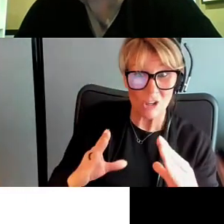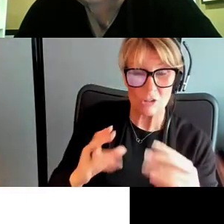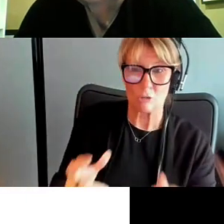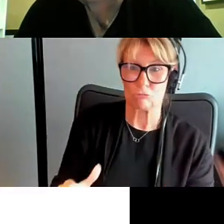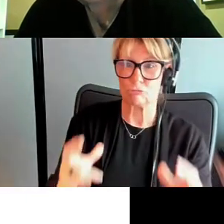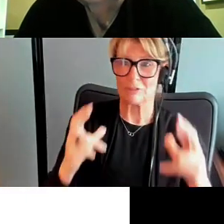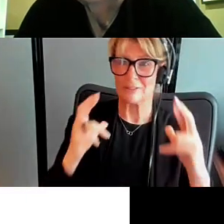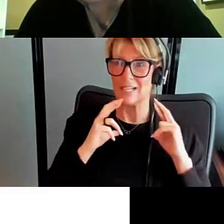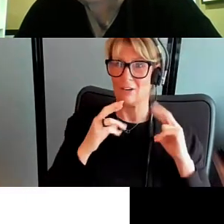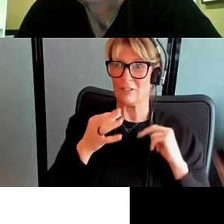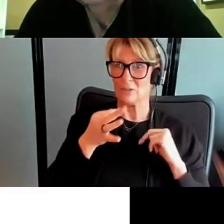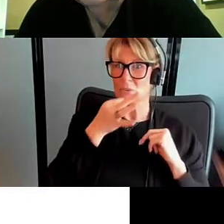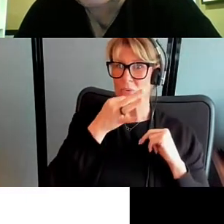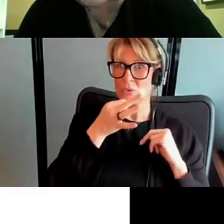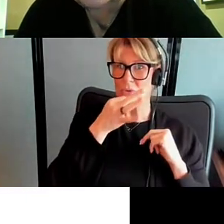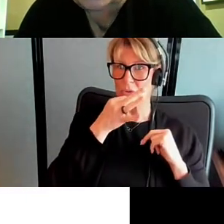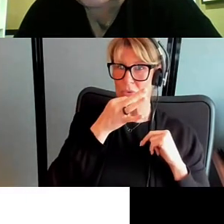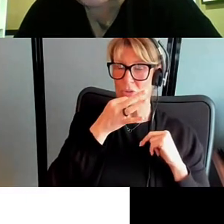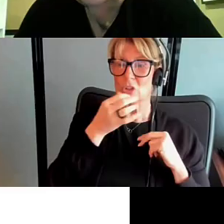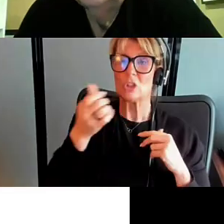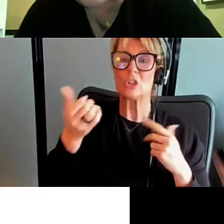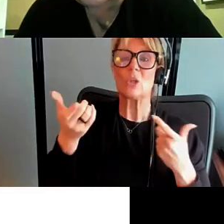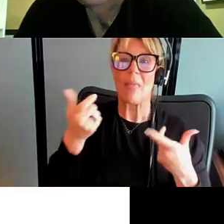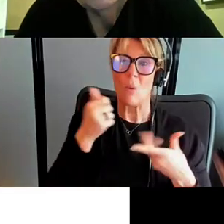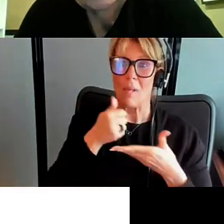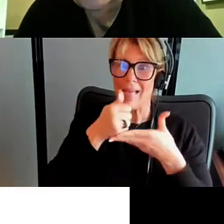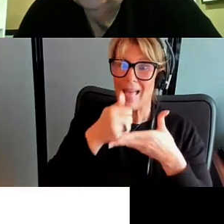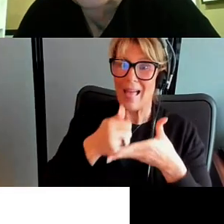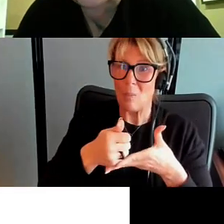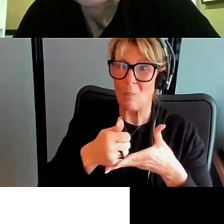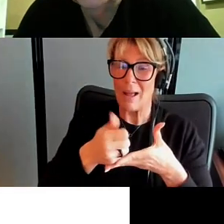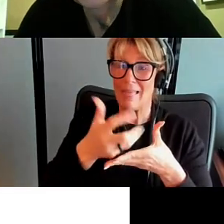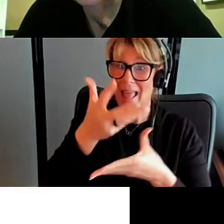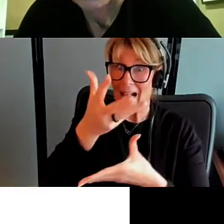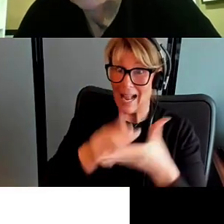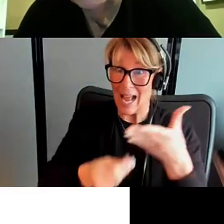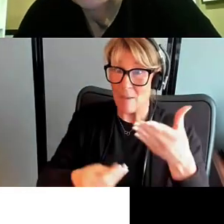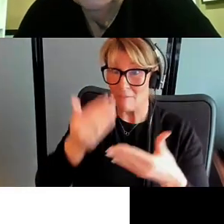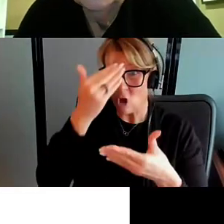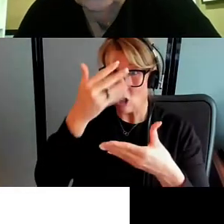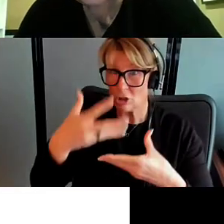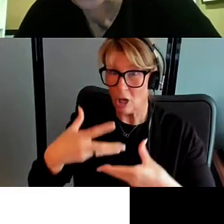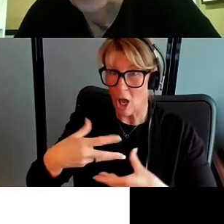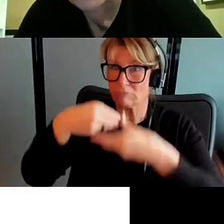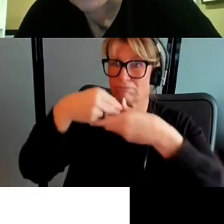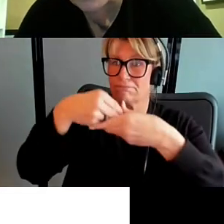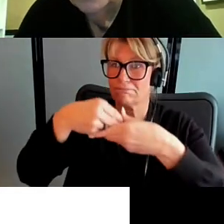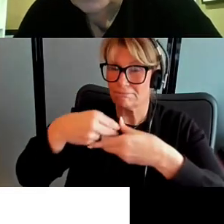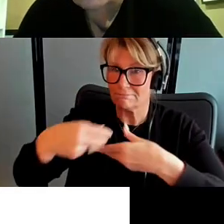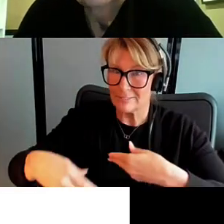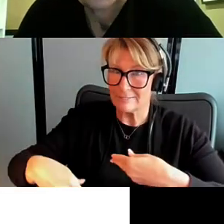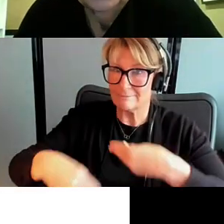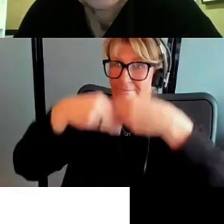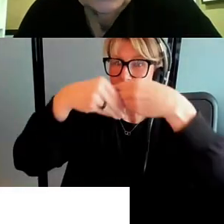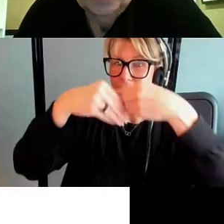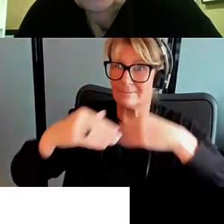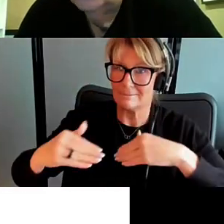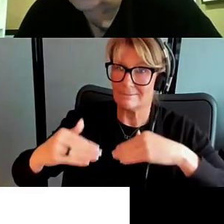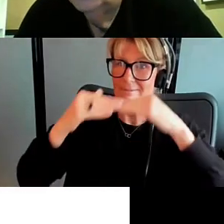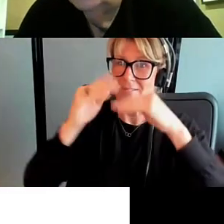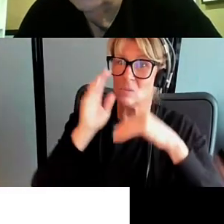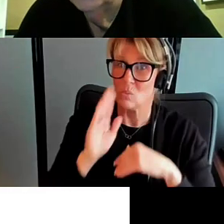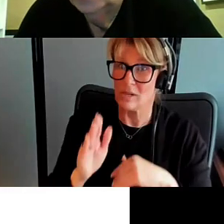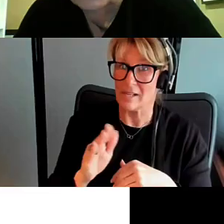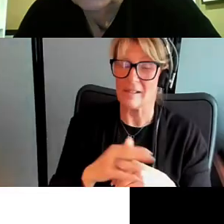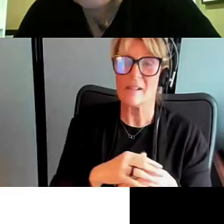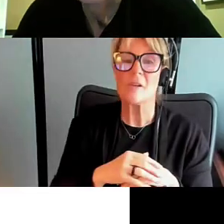the field, so it makes such a big difference as well. Yeah, yeah. And we learned a lot of technical things on the way that, for